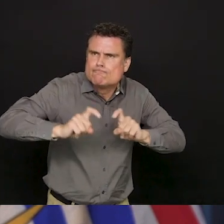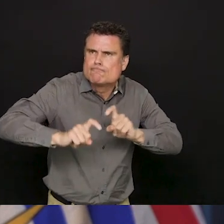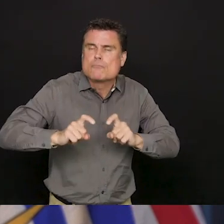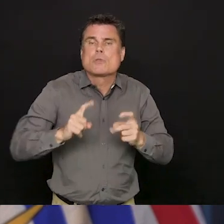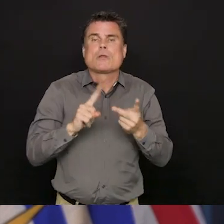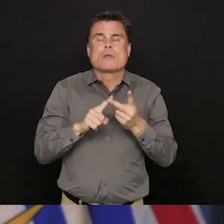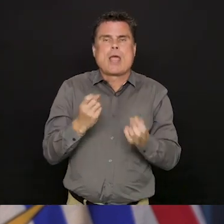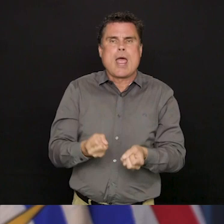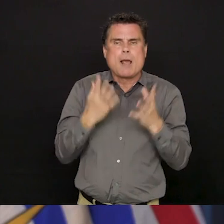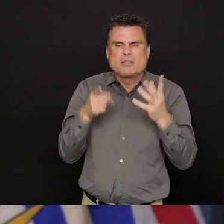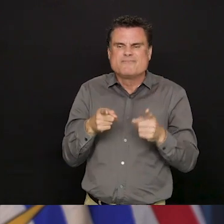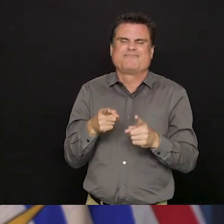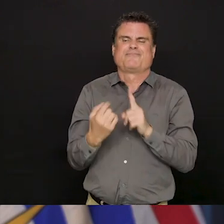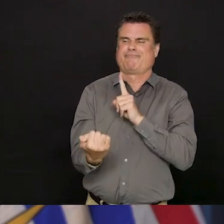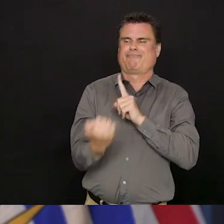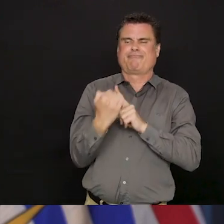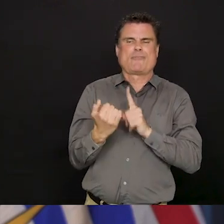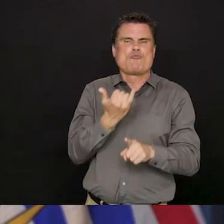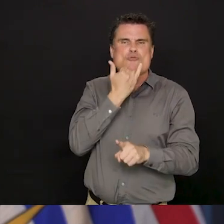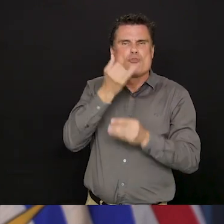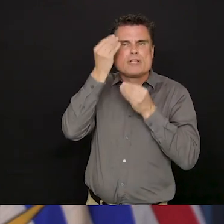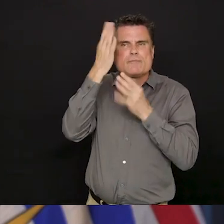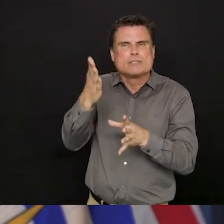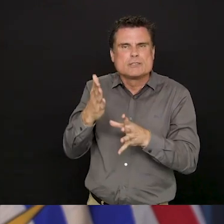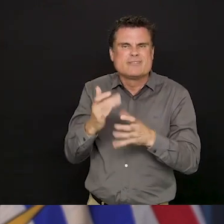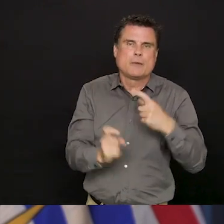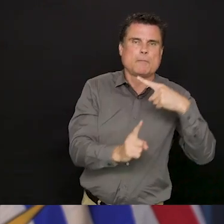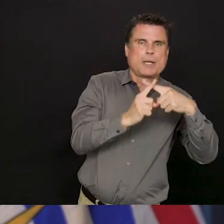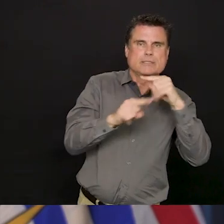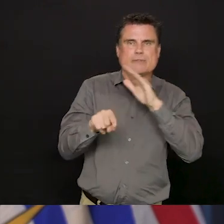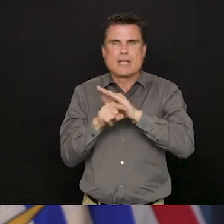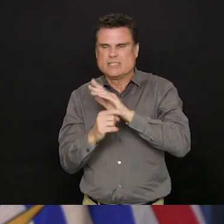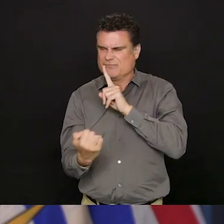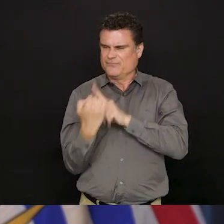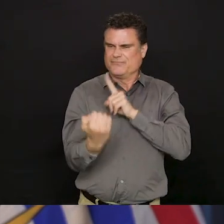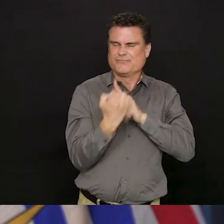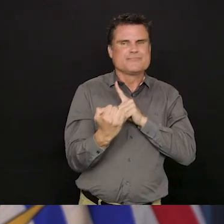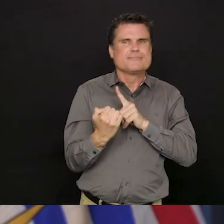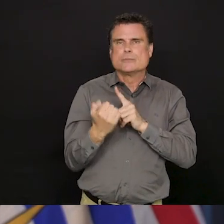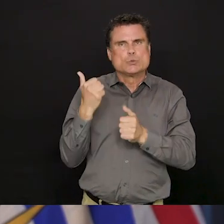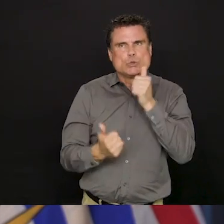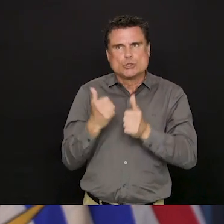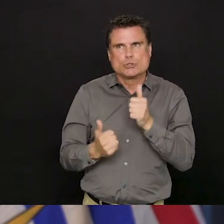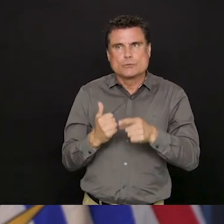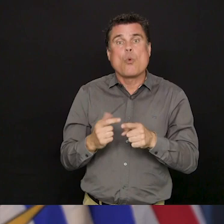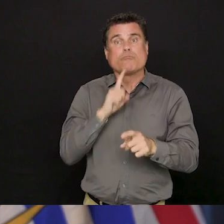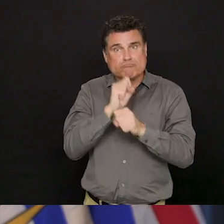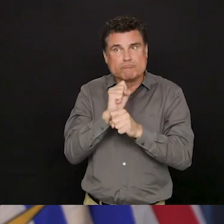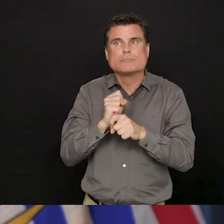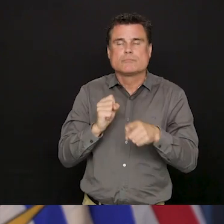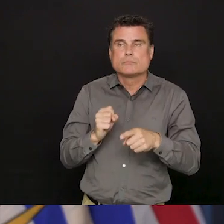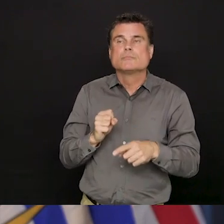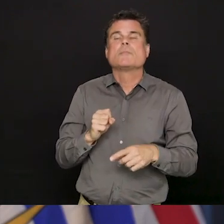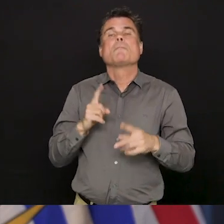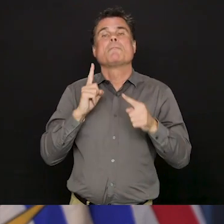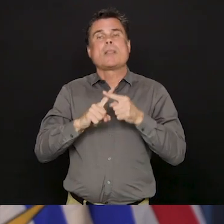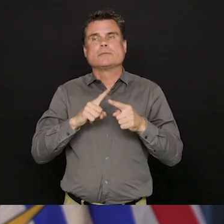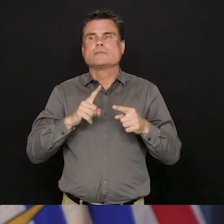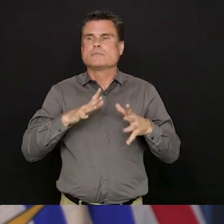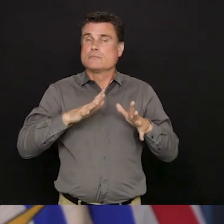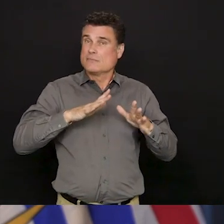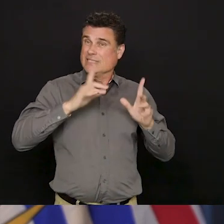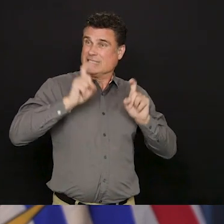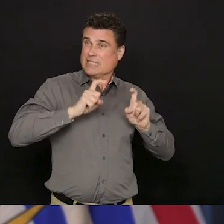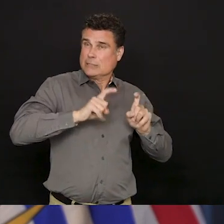every test that we have, it's not 100% either way. And it depends on what's most important, whether you want to make sure